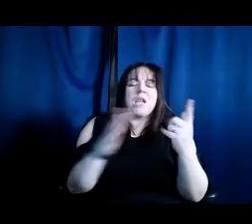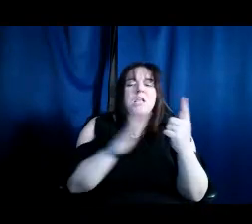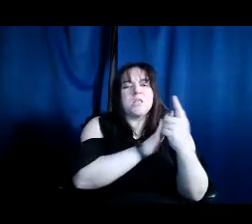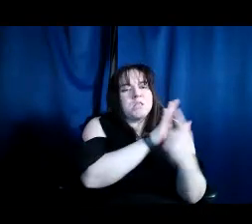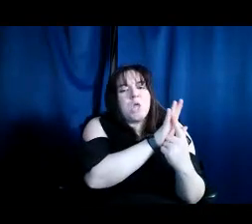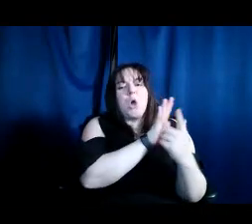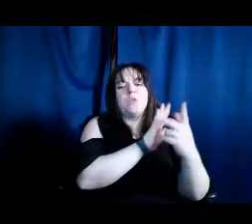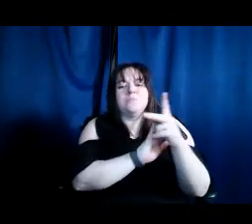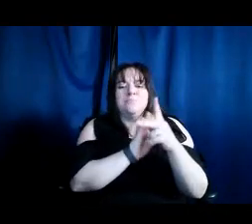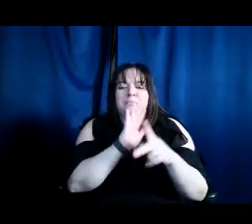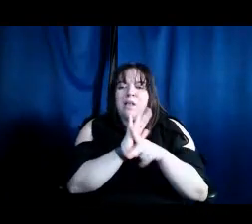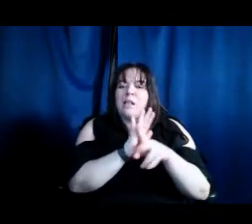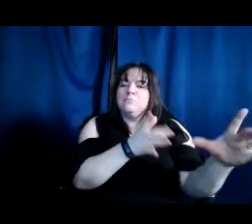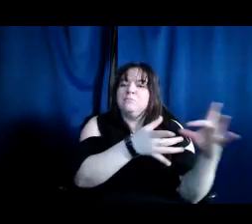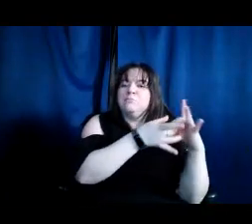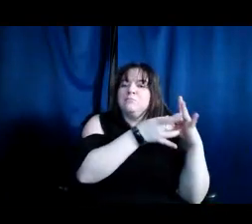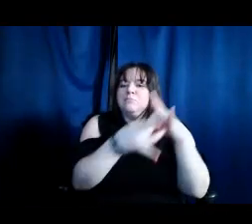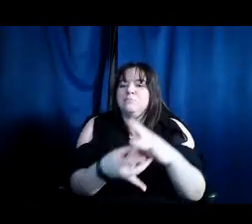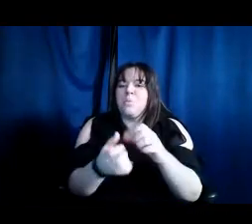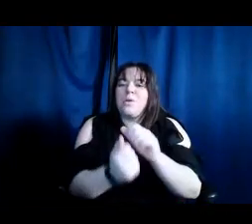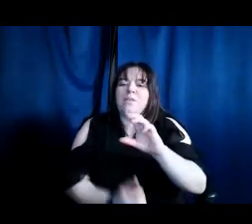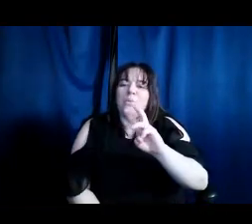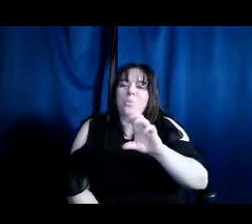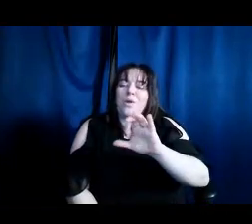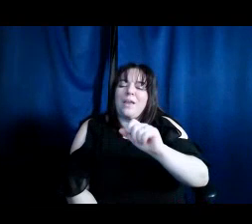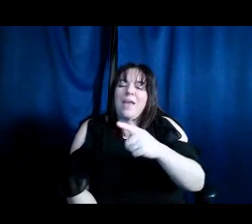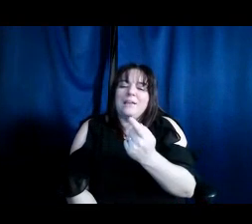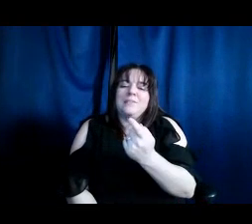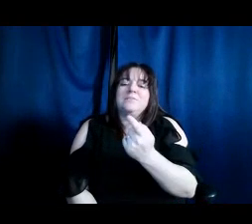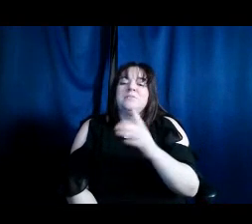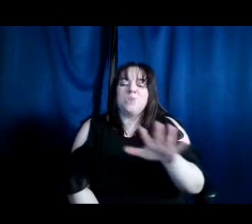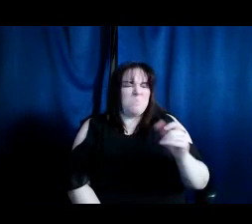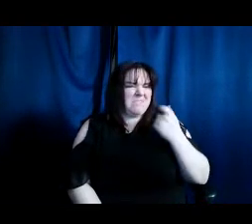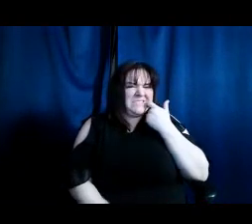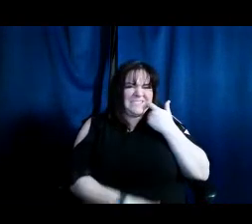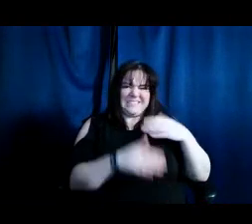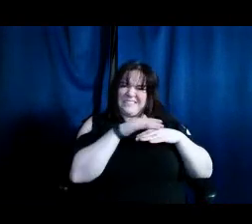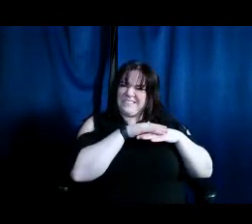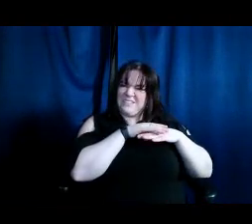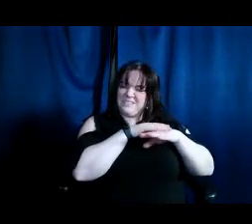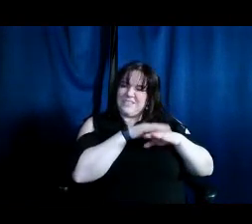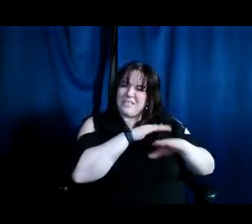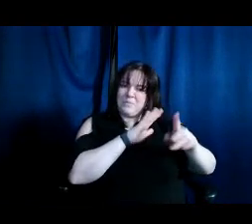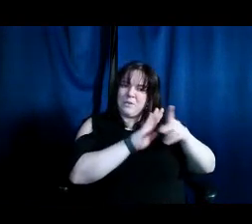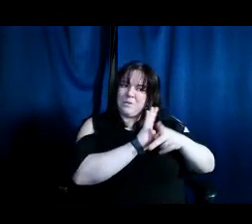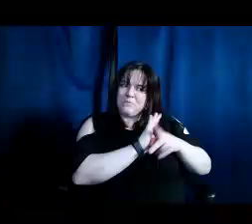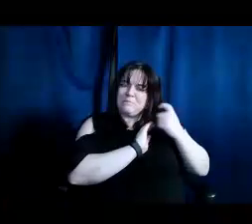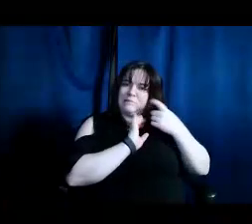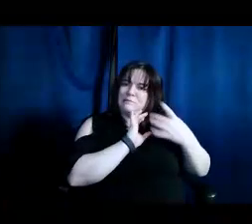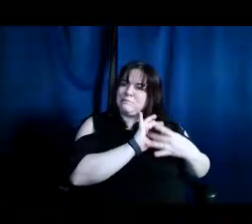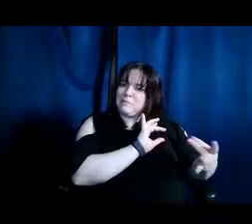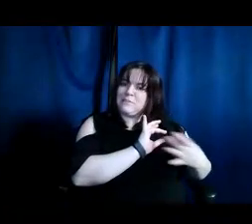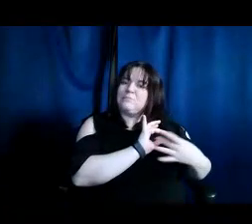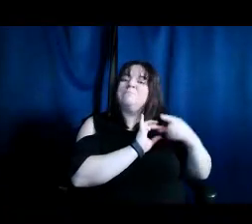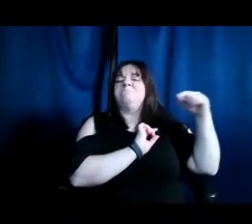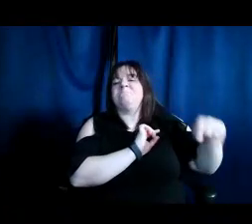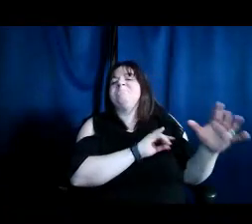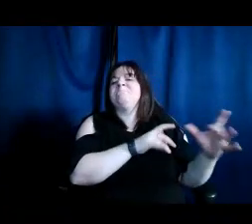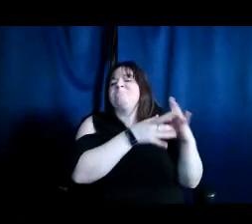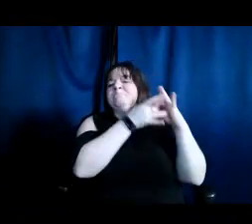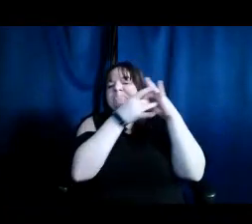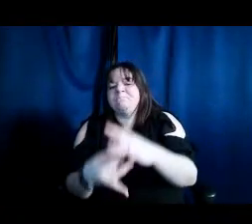is organized around the core accessibility principles we just discussed and includes guidelines, success criteria,